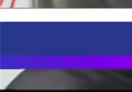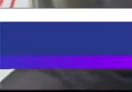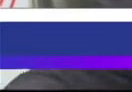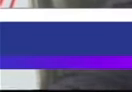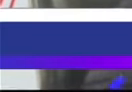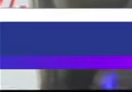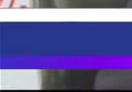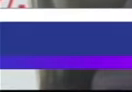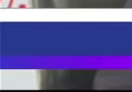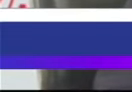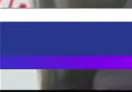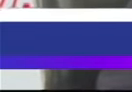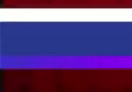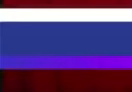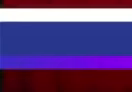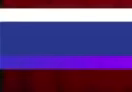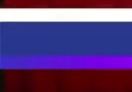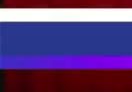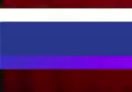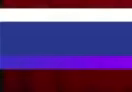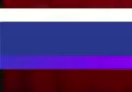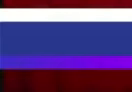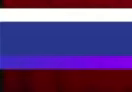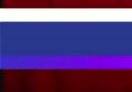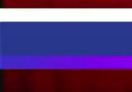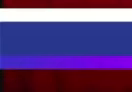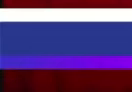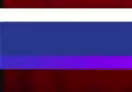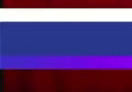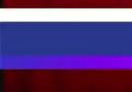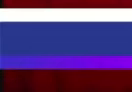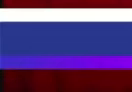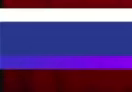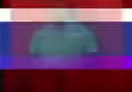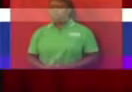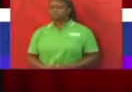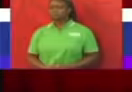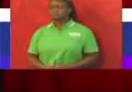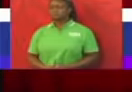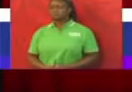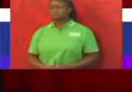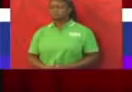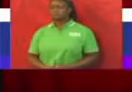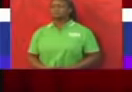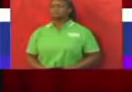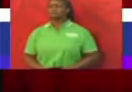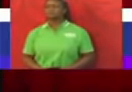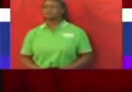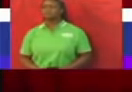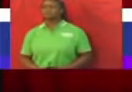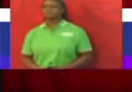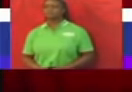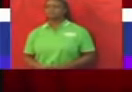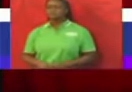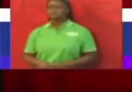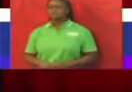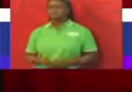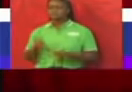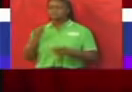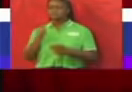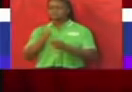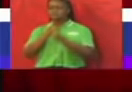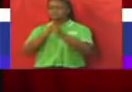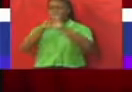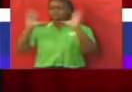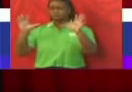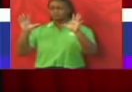Okay, thank you for the second question. I am actually inquiring just to ensure that we give you correct information on that. When that information comes to